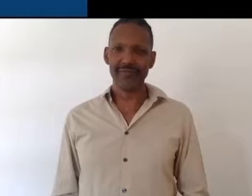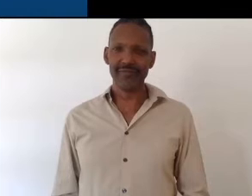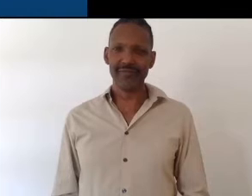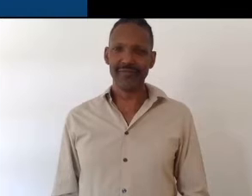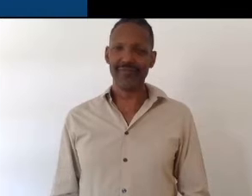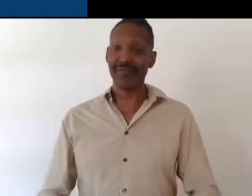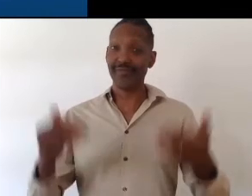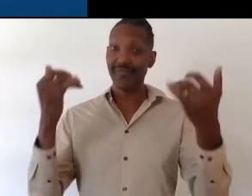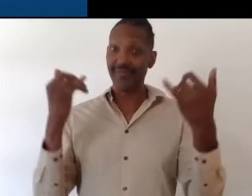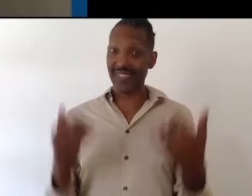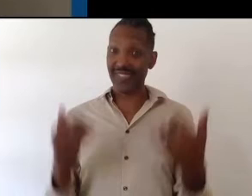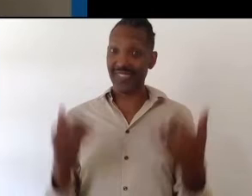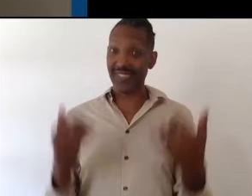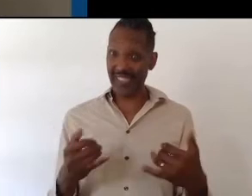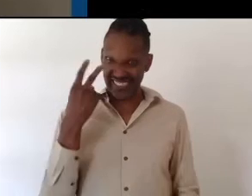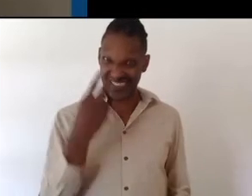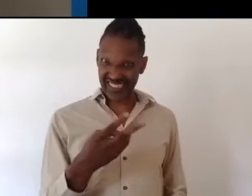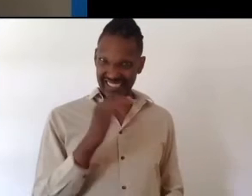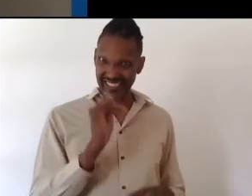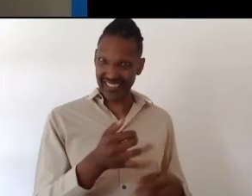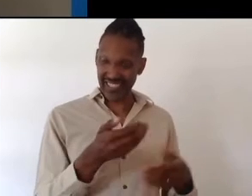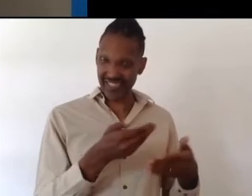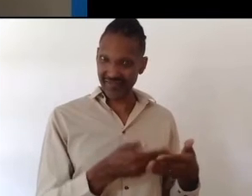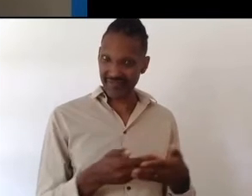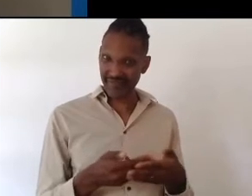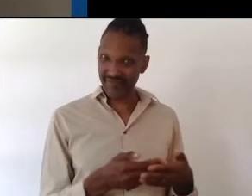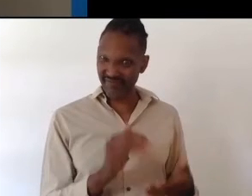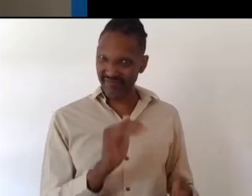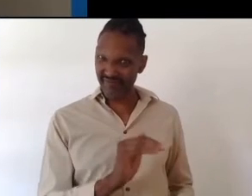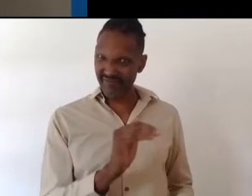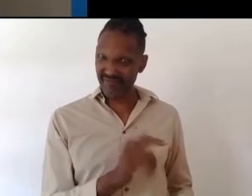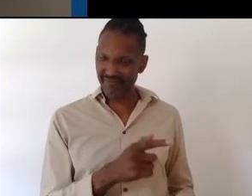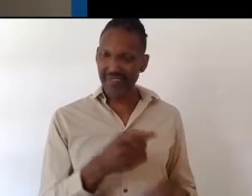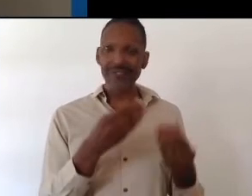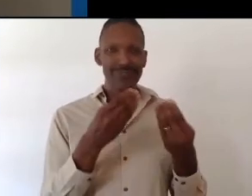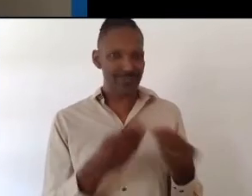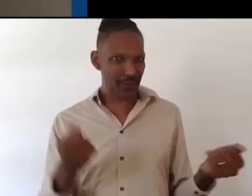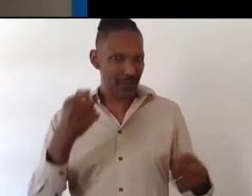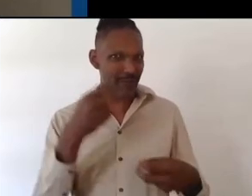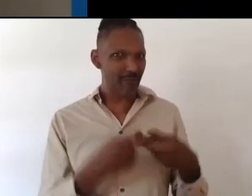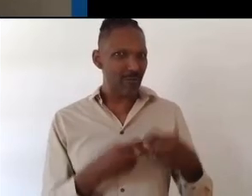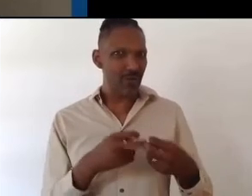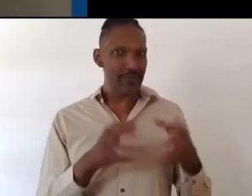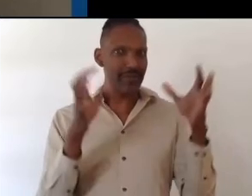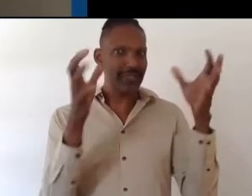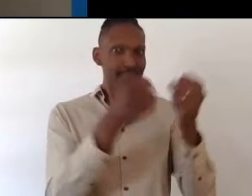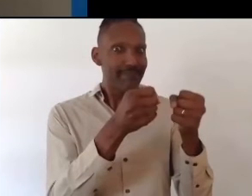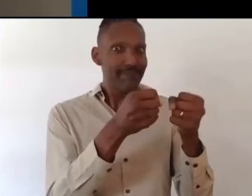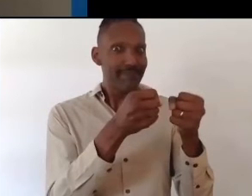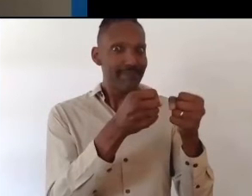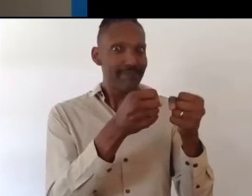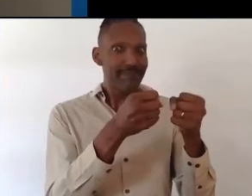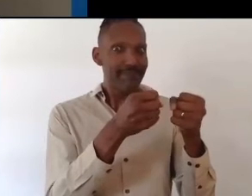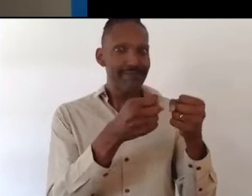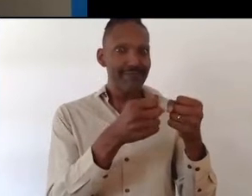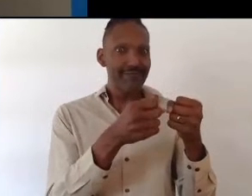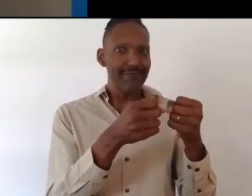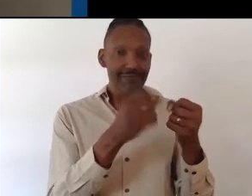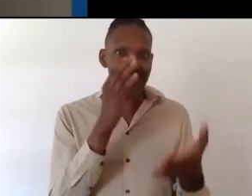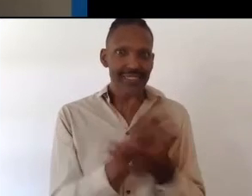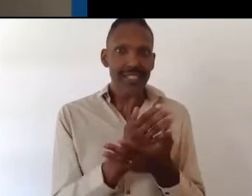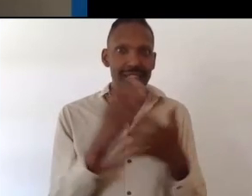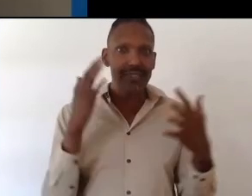tangled up. And young children explore their environment and explore their curiosities every